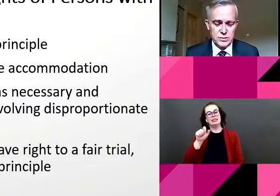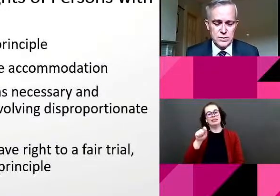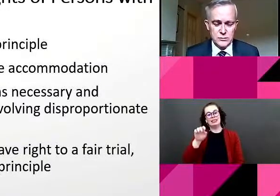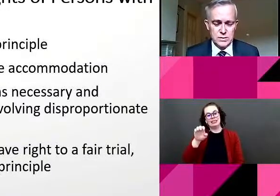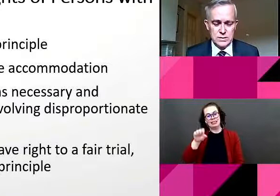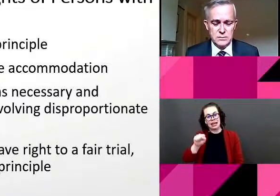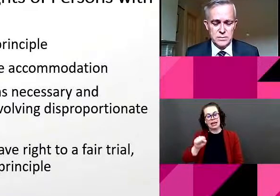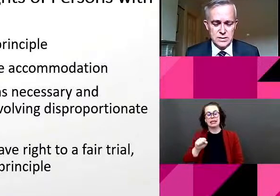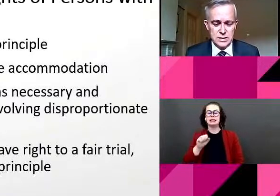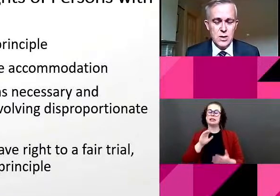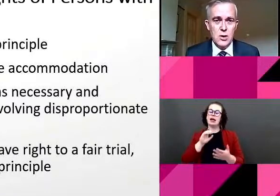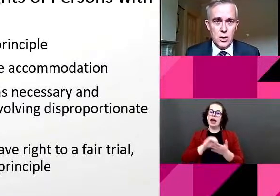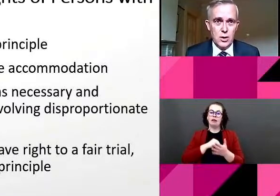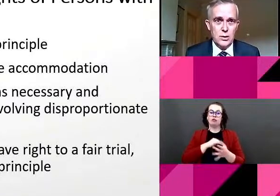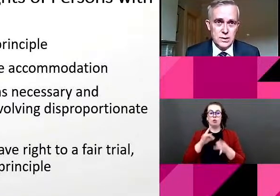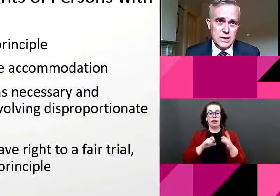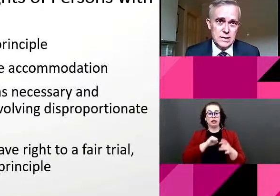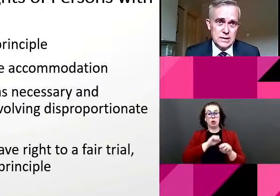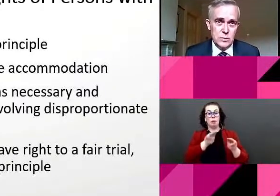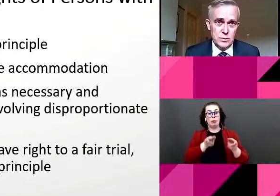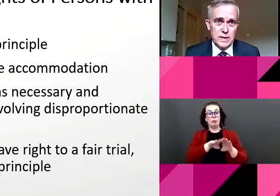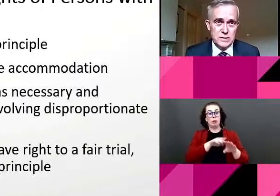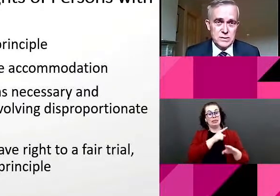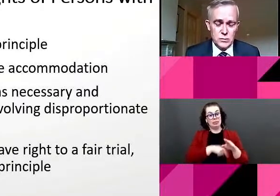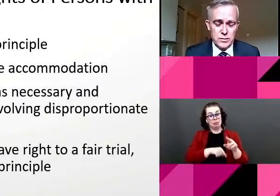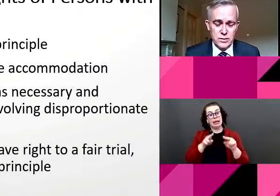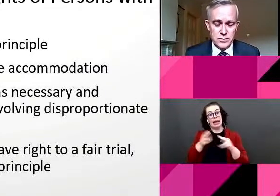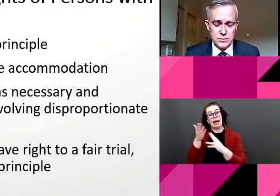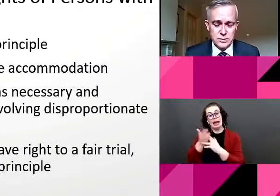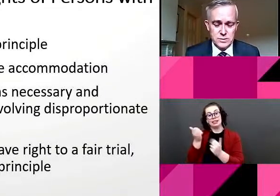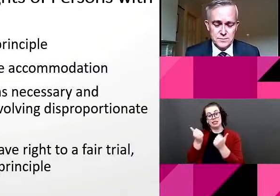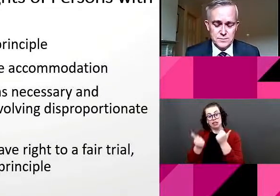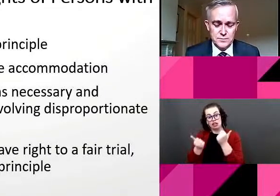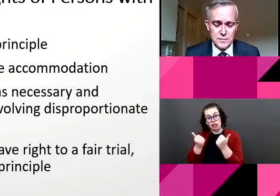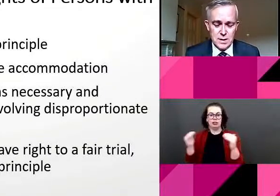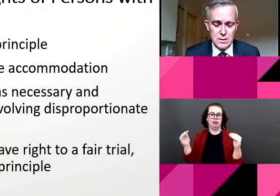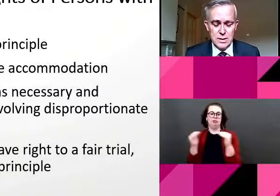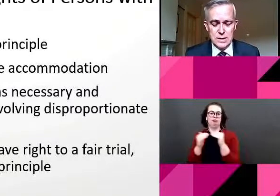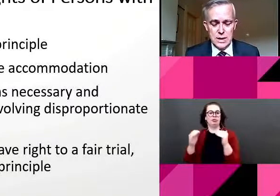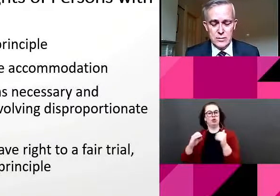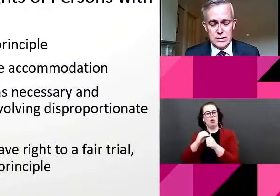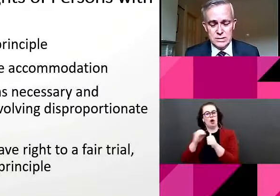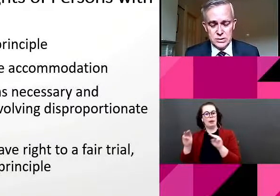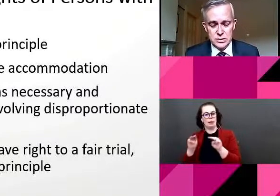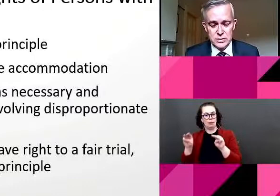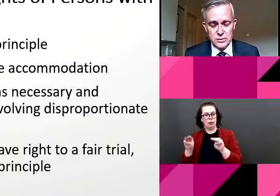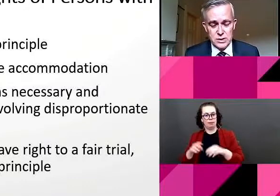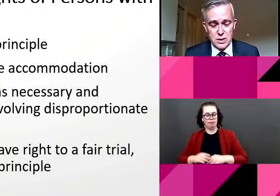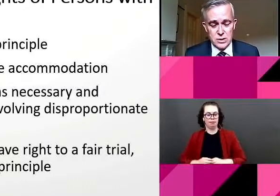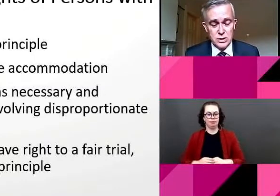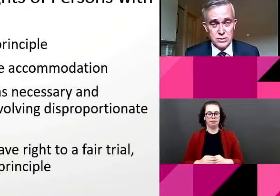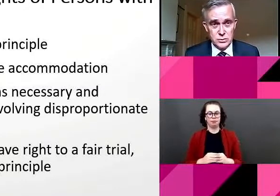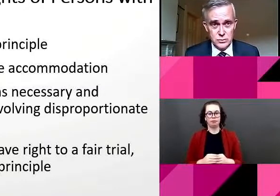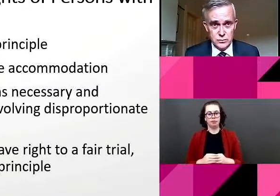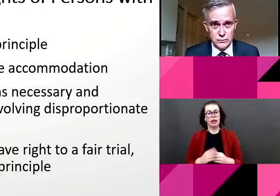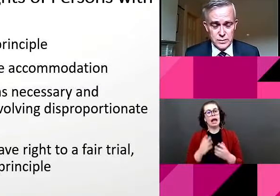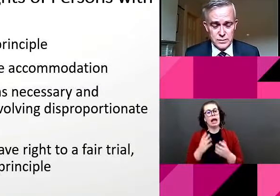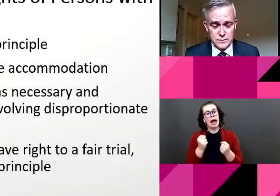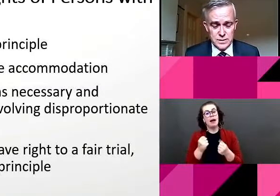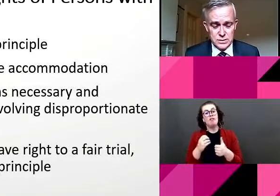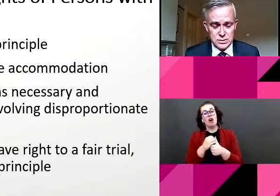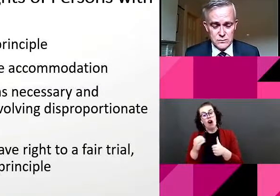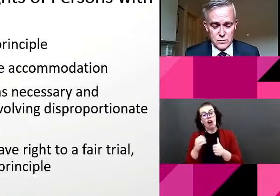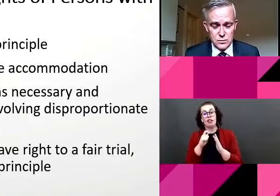justice for persons with disability on an equal basis with others. Now, in addition, there's Article 2